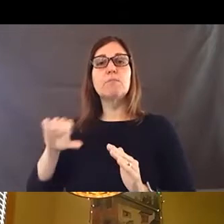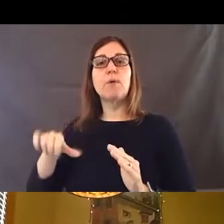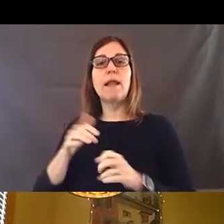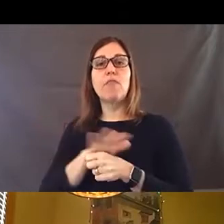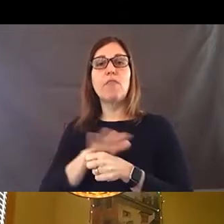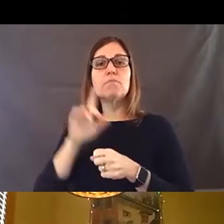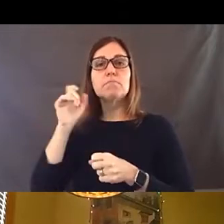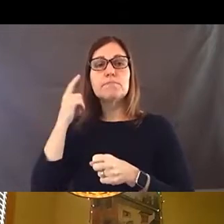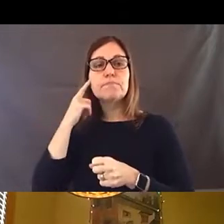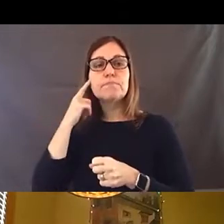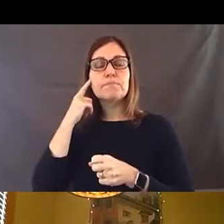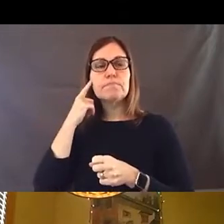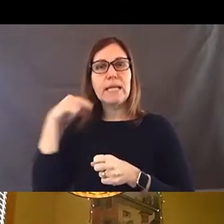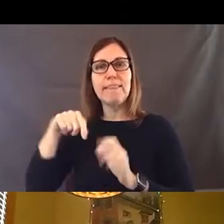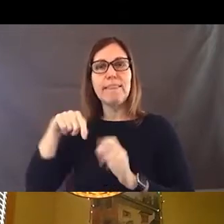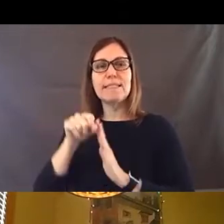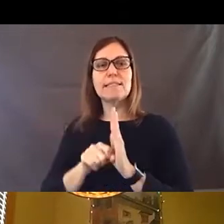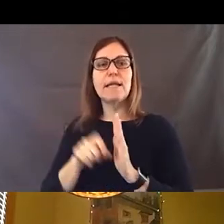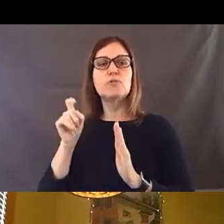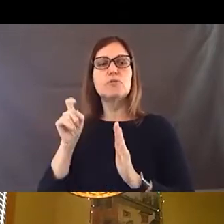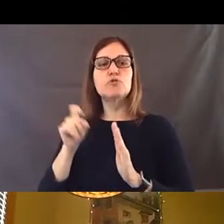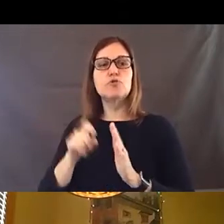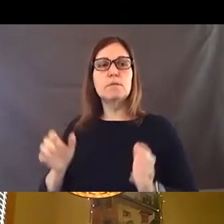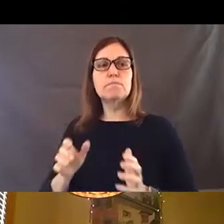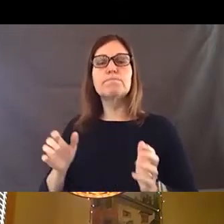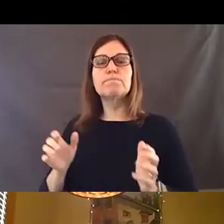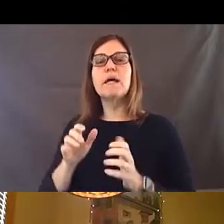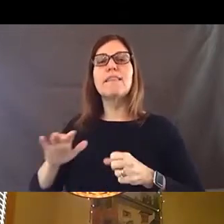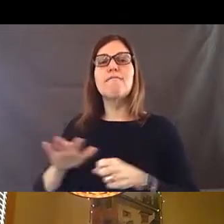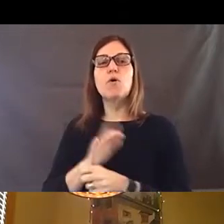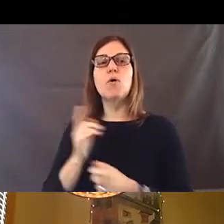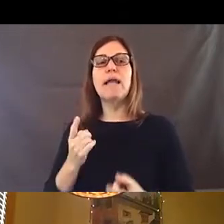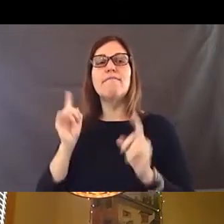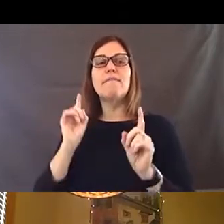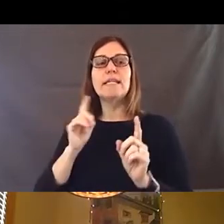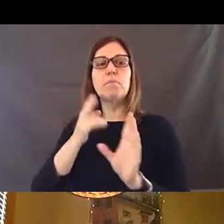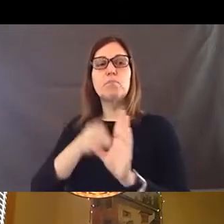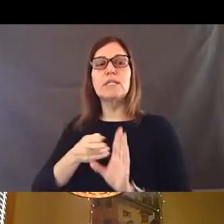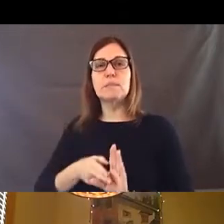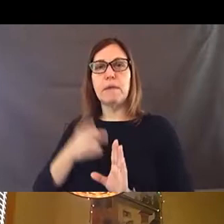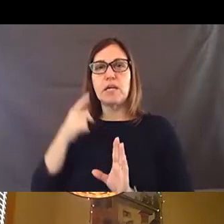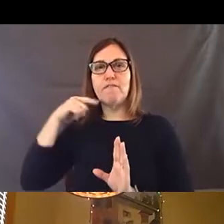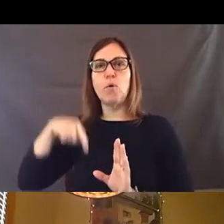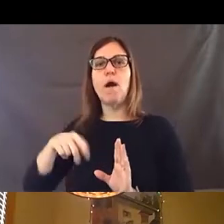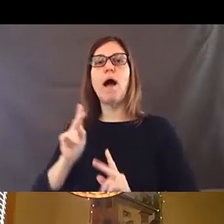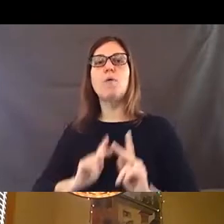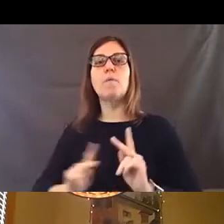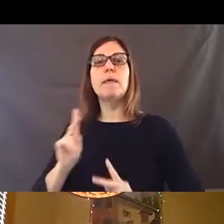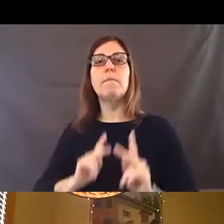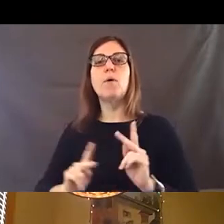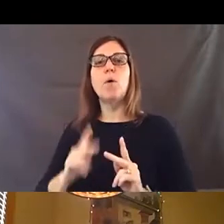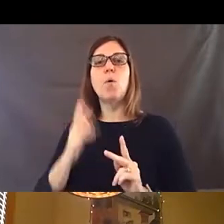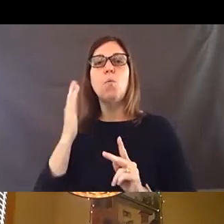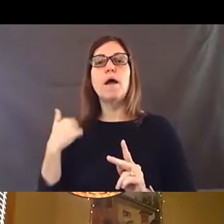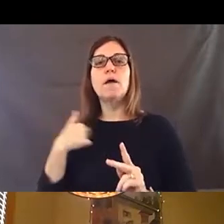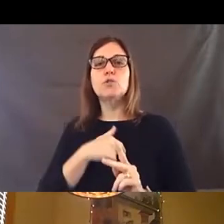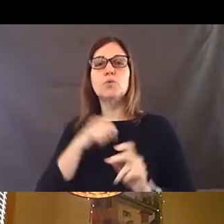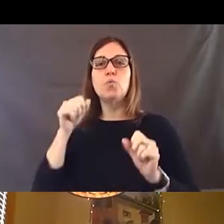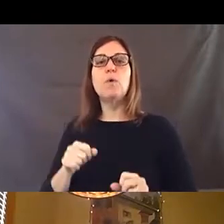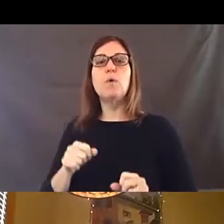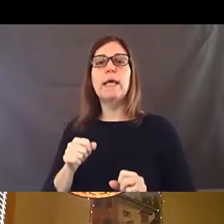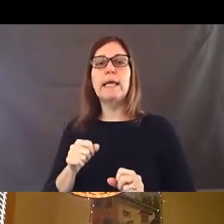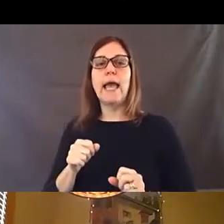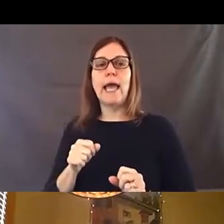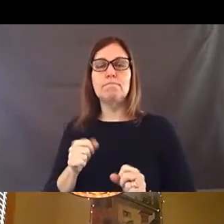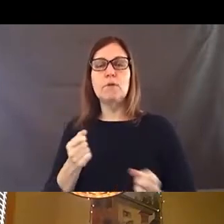shall promote with the full and effective participation of our people so we can effectuate the harmonious